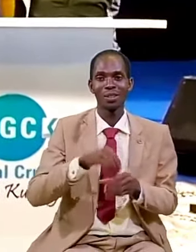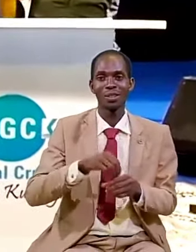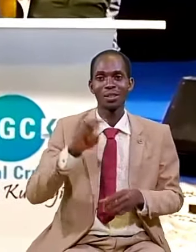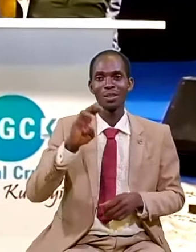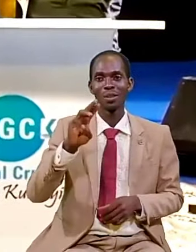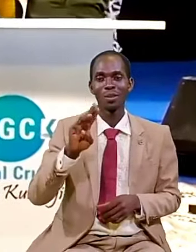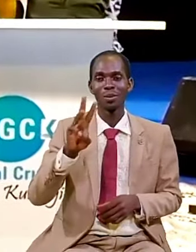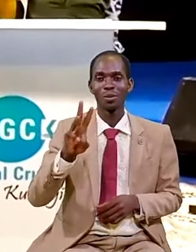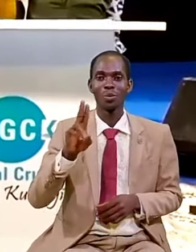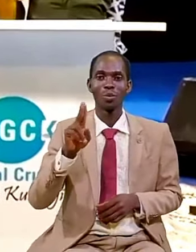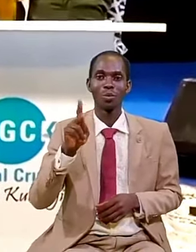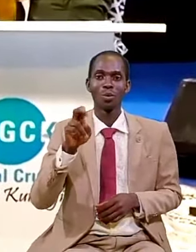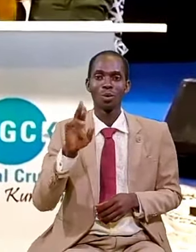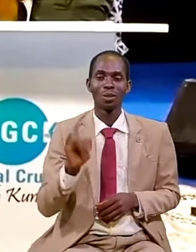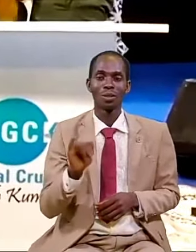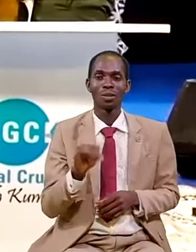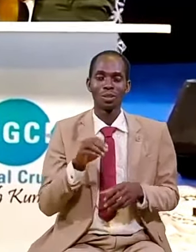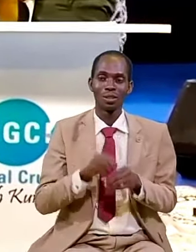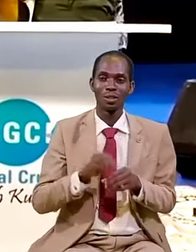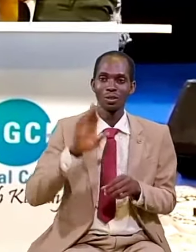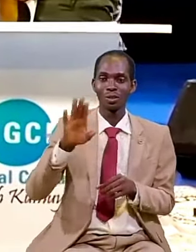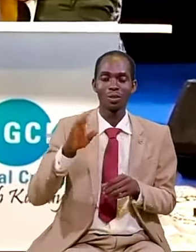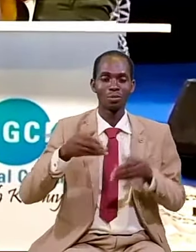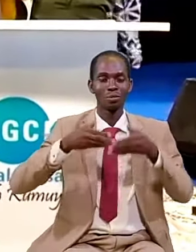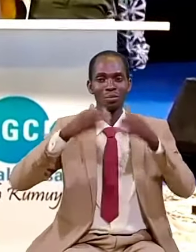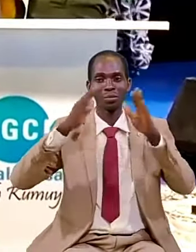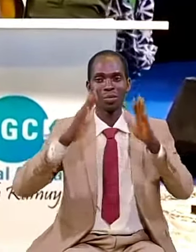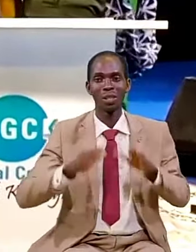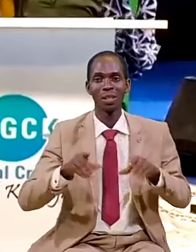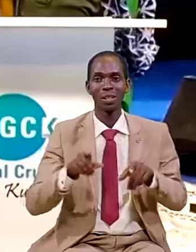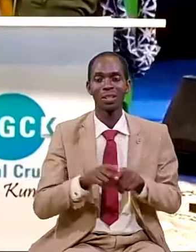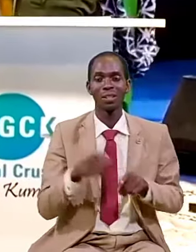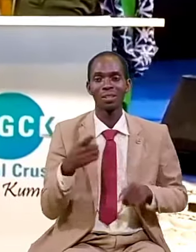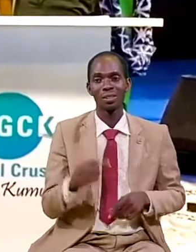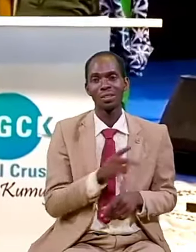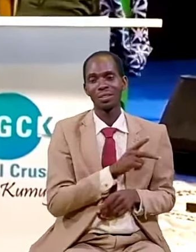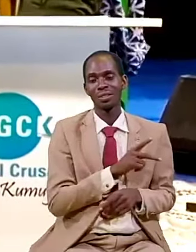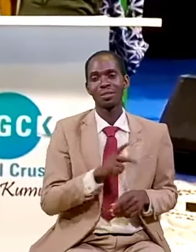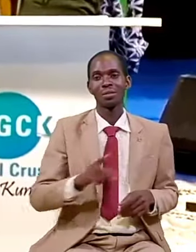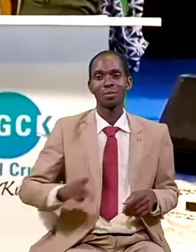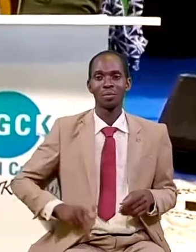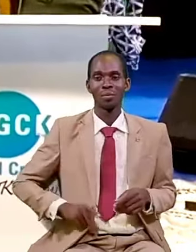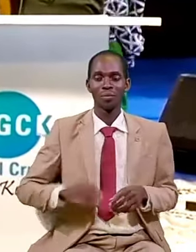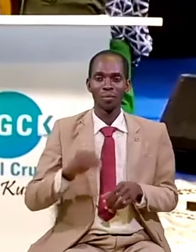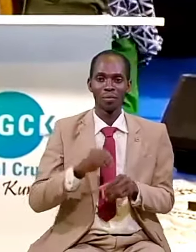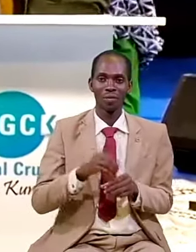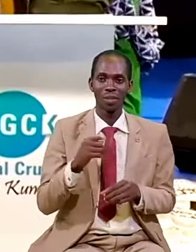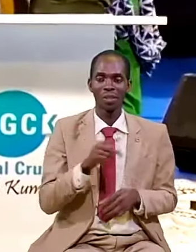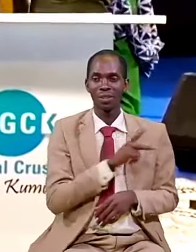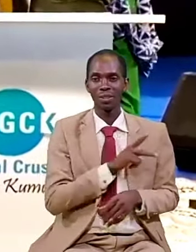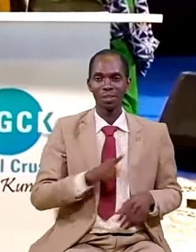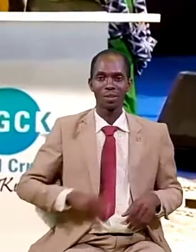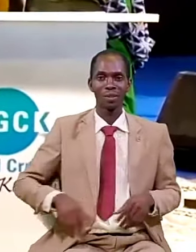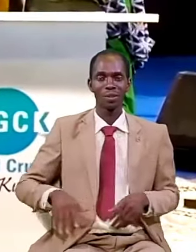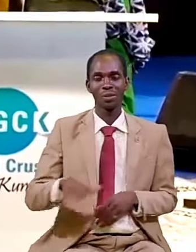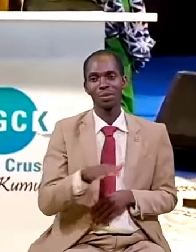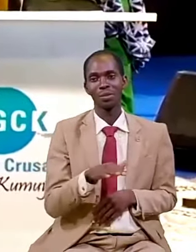Your leadership as the Majesty in the kingdom is